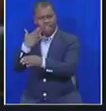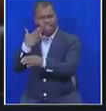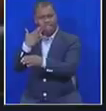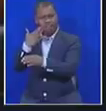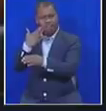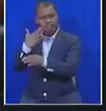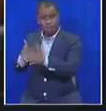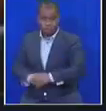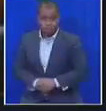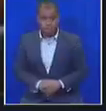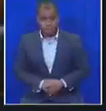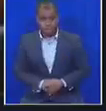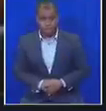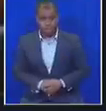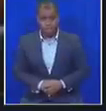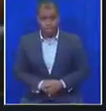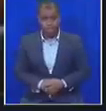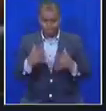country?